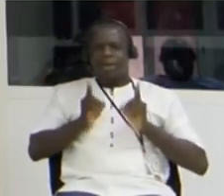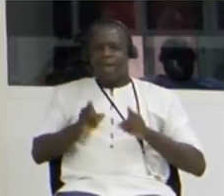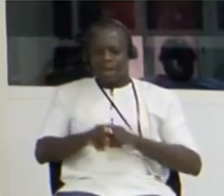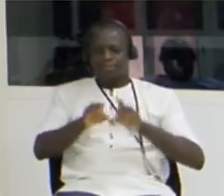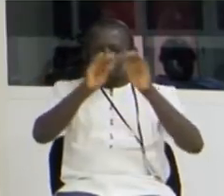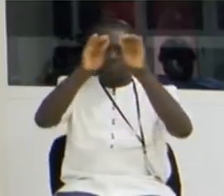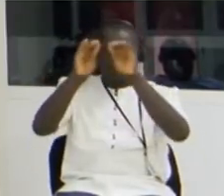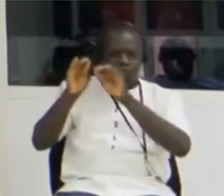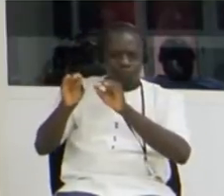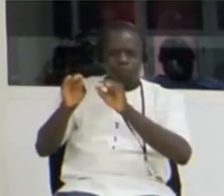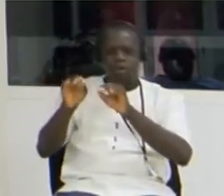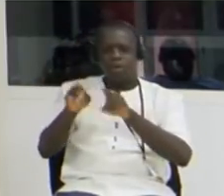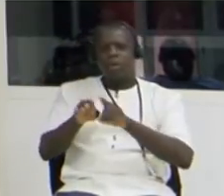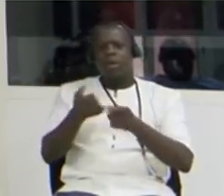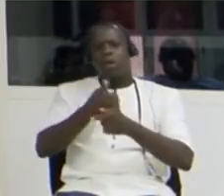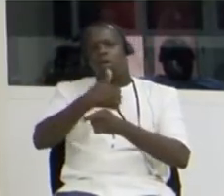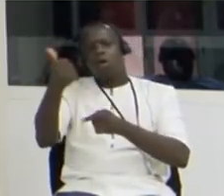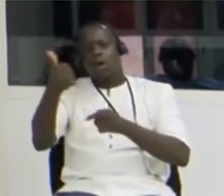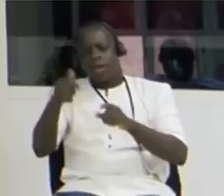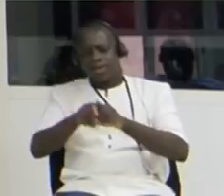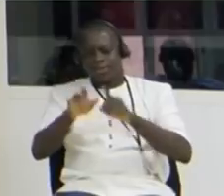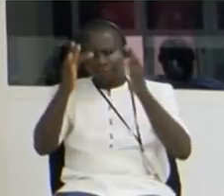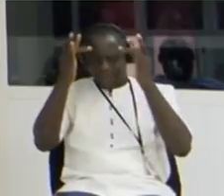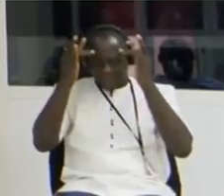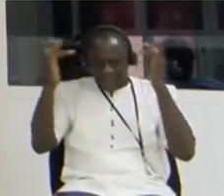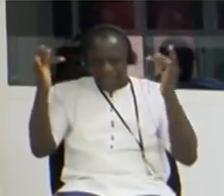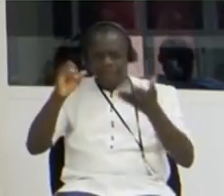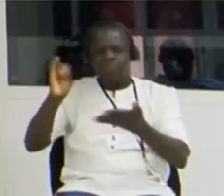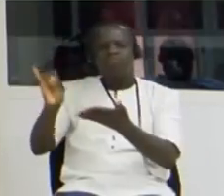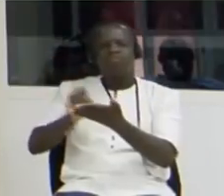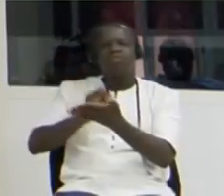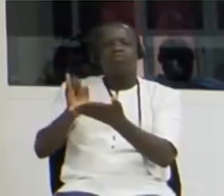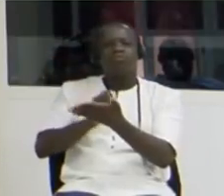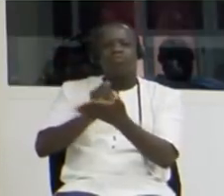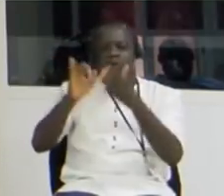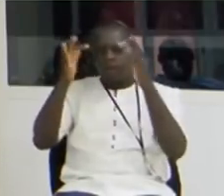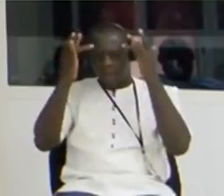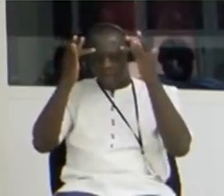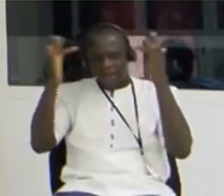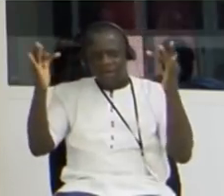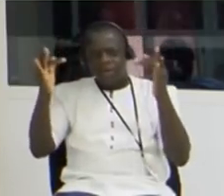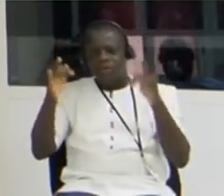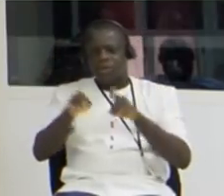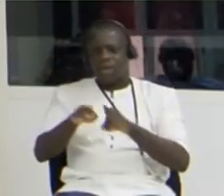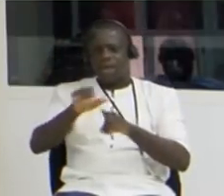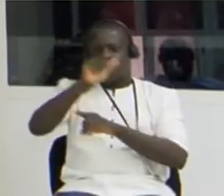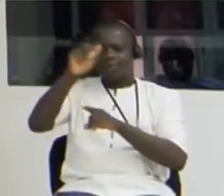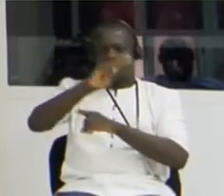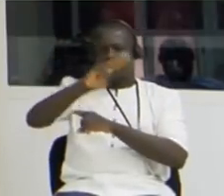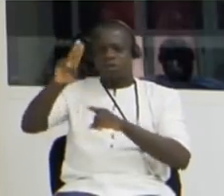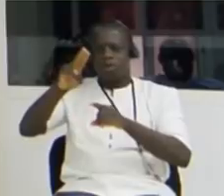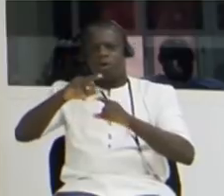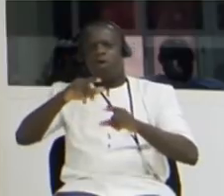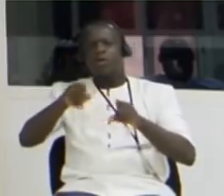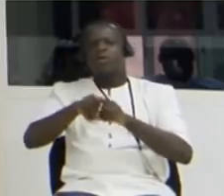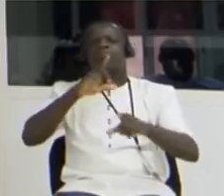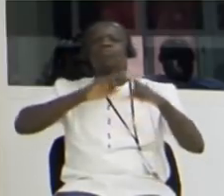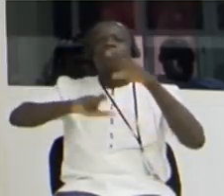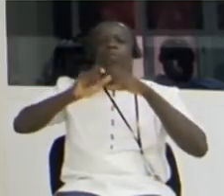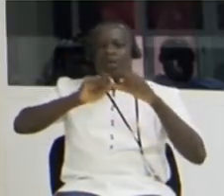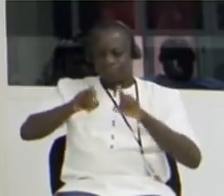to life skills education, madrasa education, adult and non-formal education, our school feeding